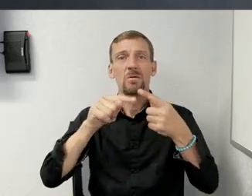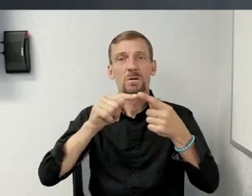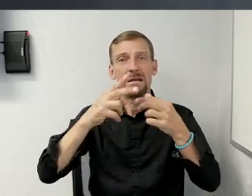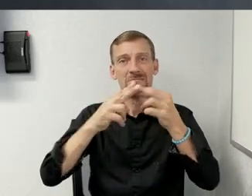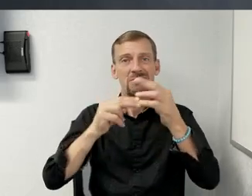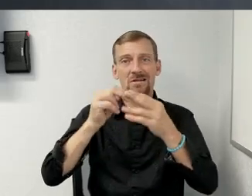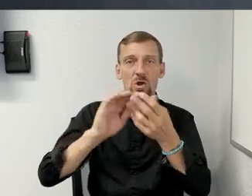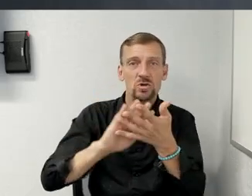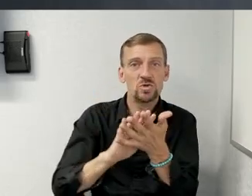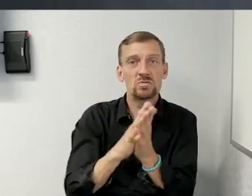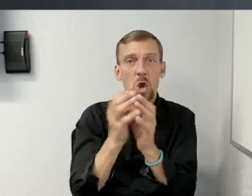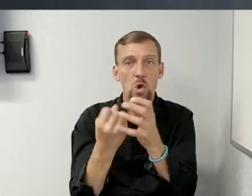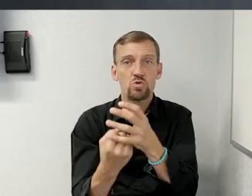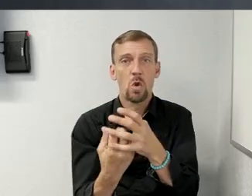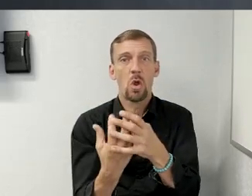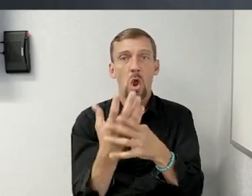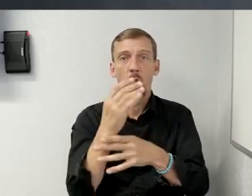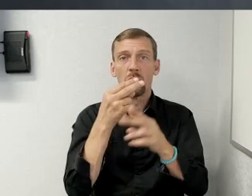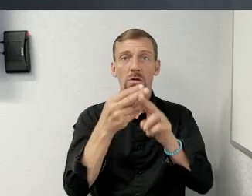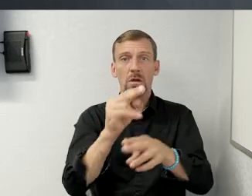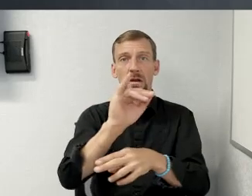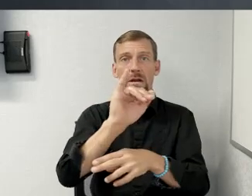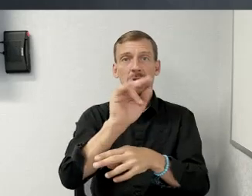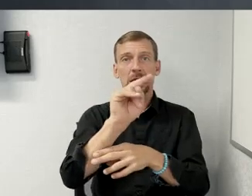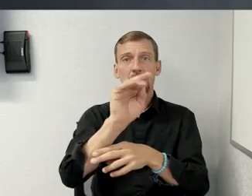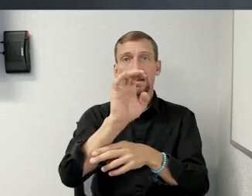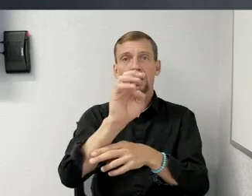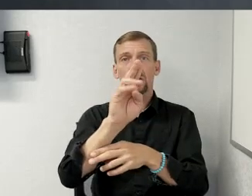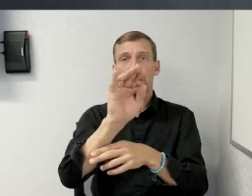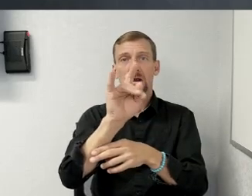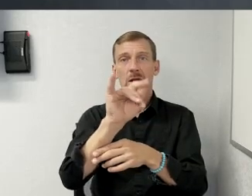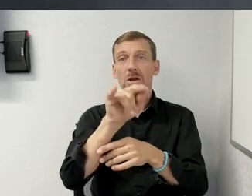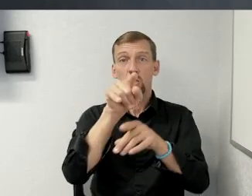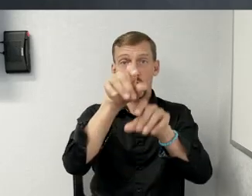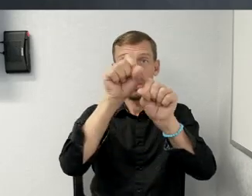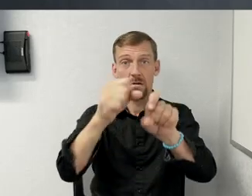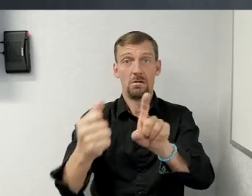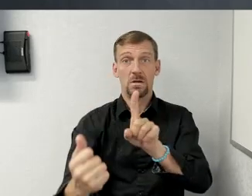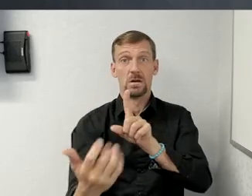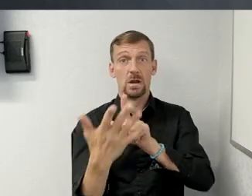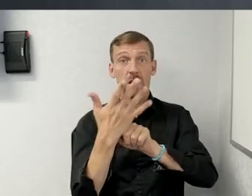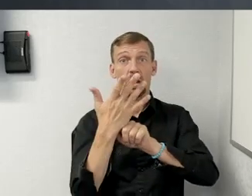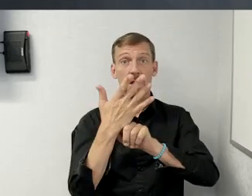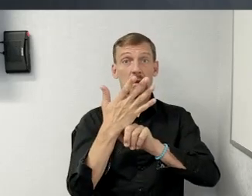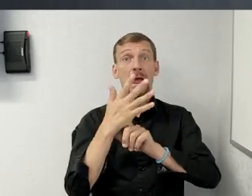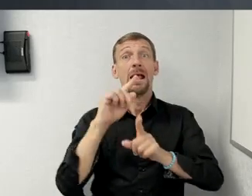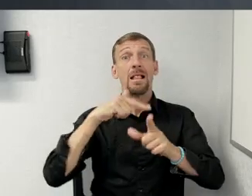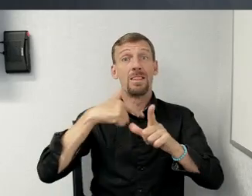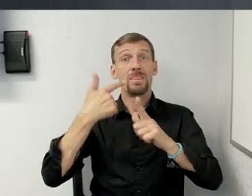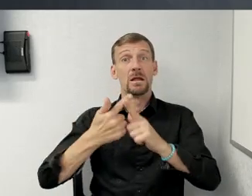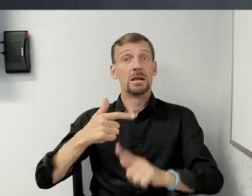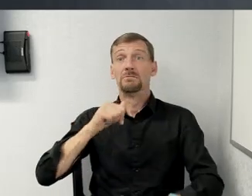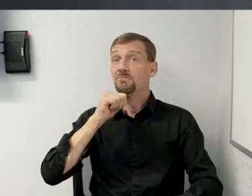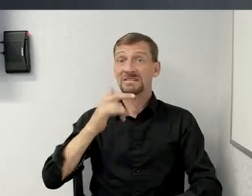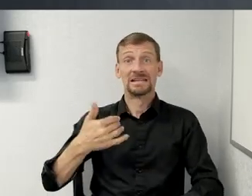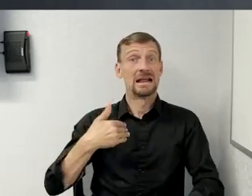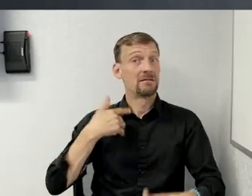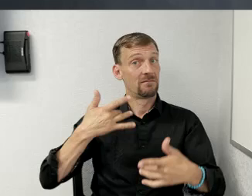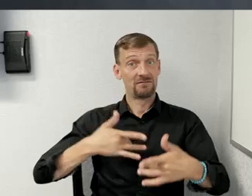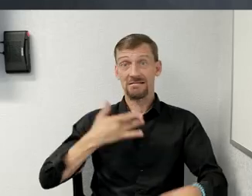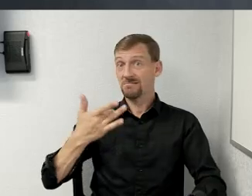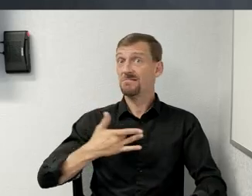that you could have an exposure but not start showing symptoms and not